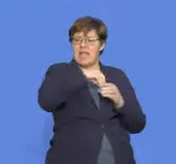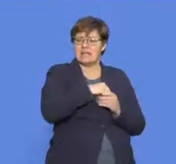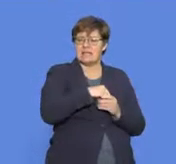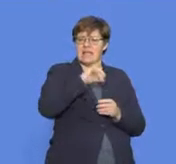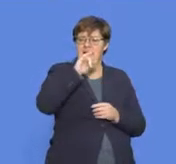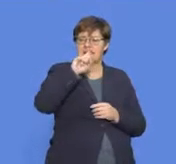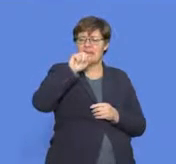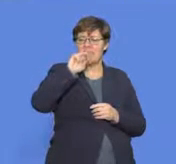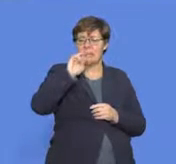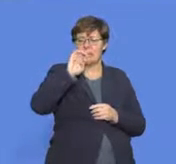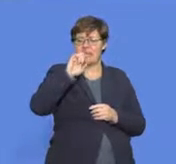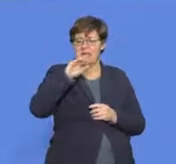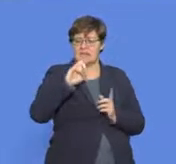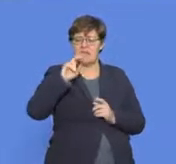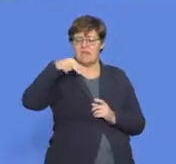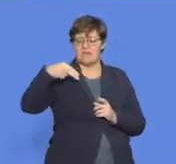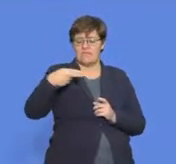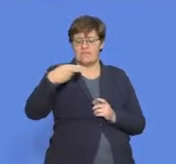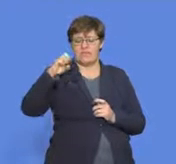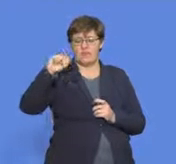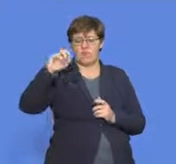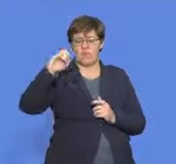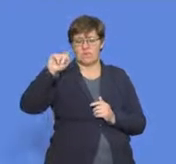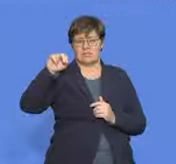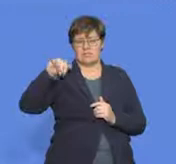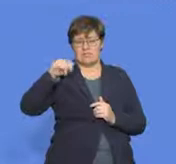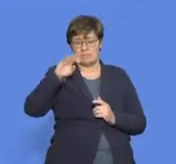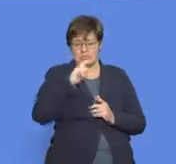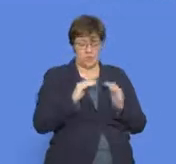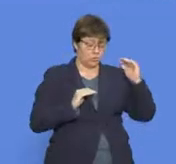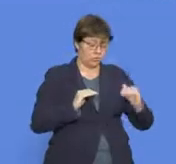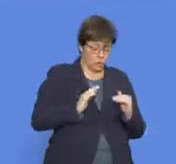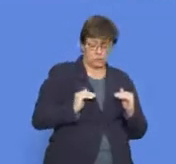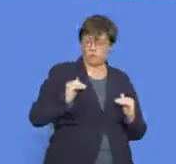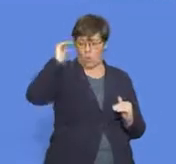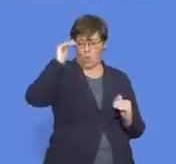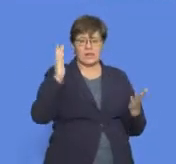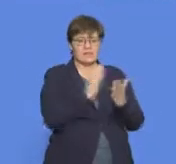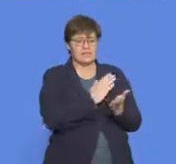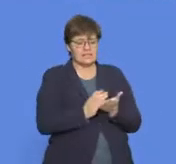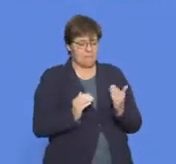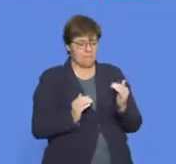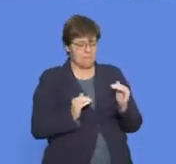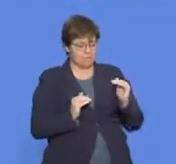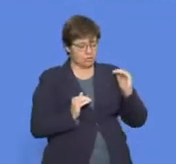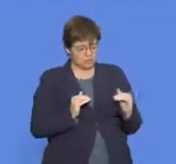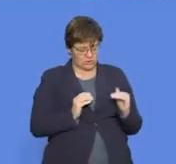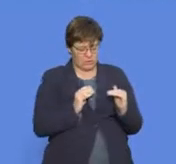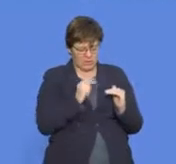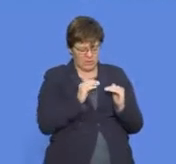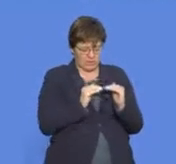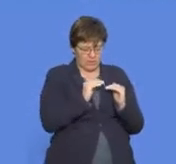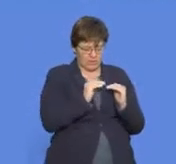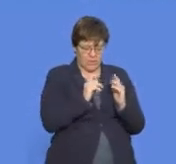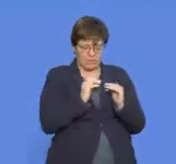in other words, we don't just see short and tall. We see some short and then some a little bit taller and then some